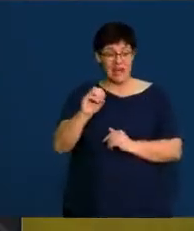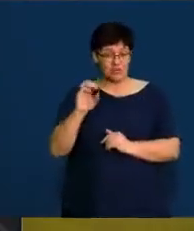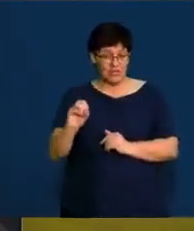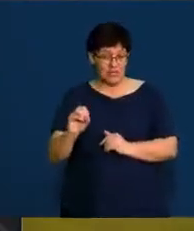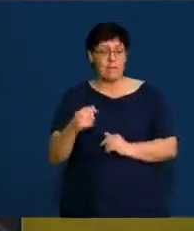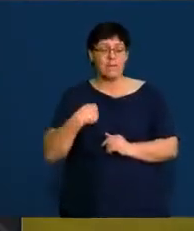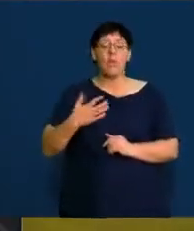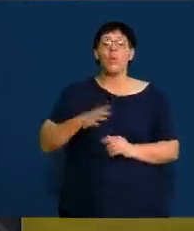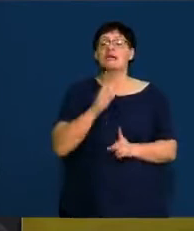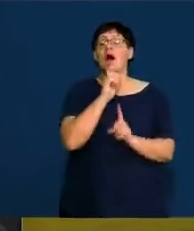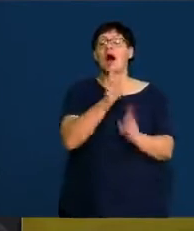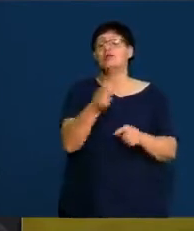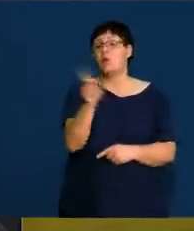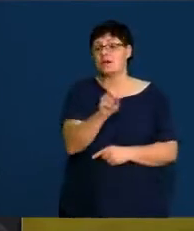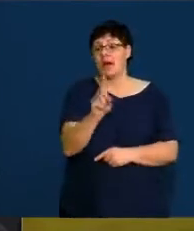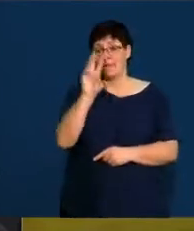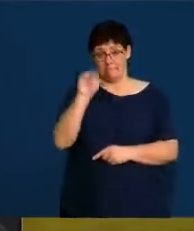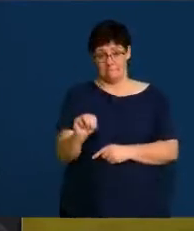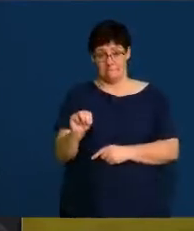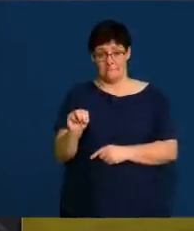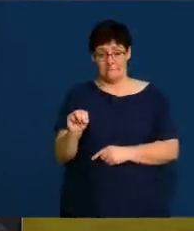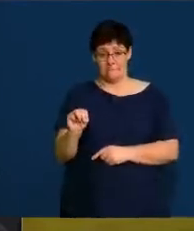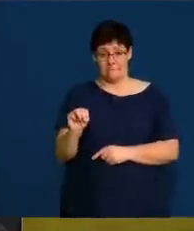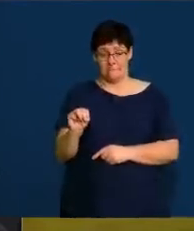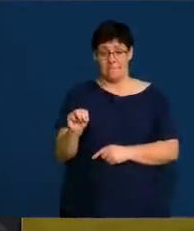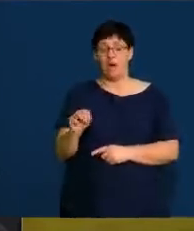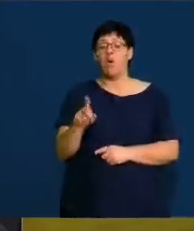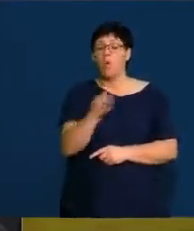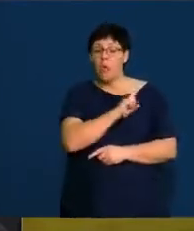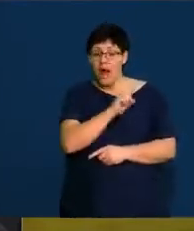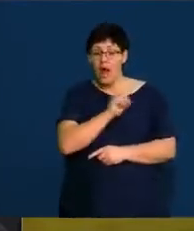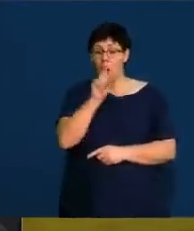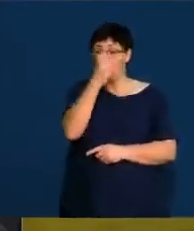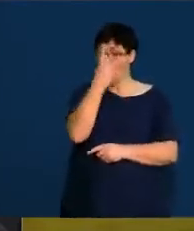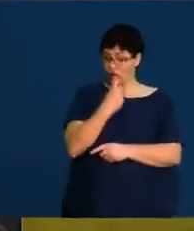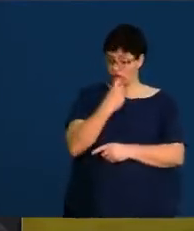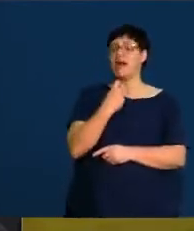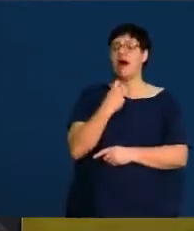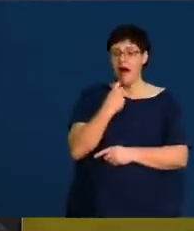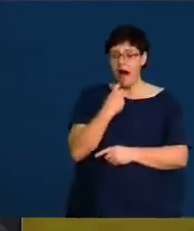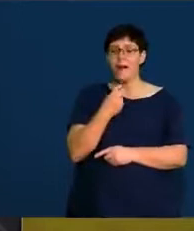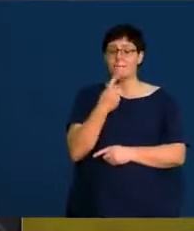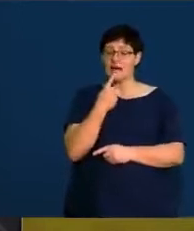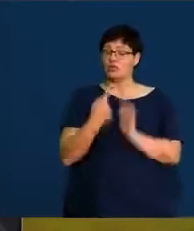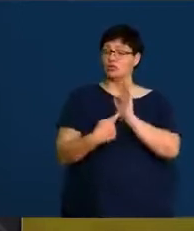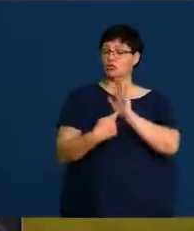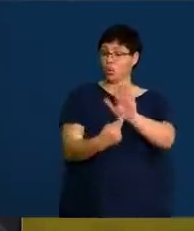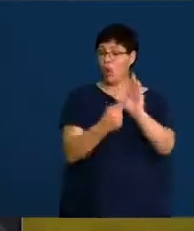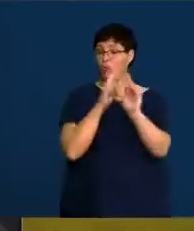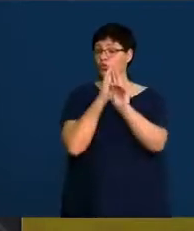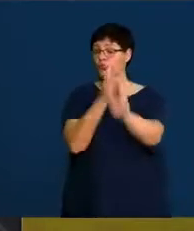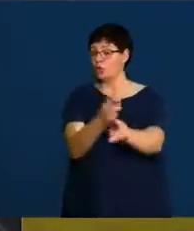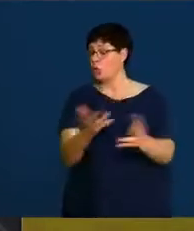looking for an answer in meters. That means that the question would ask you to either indicate your